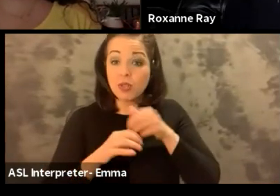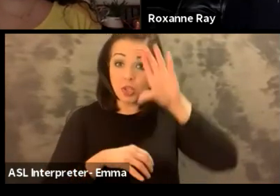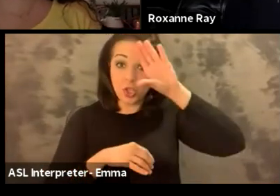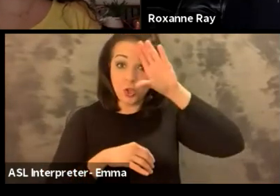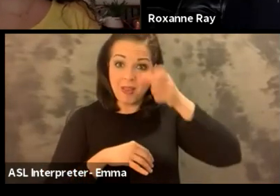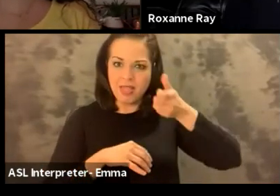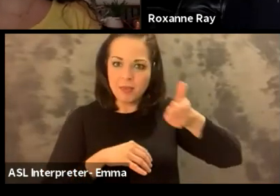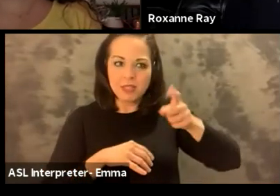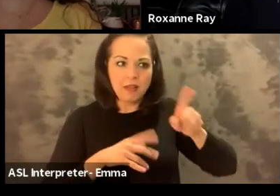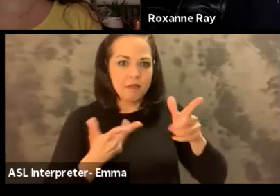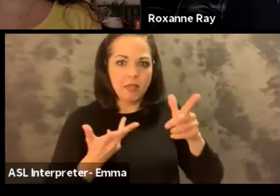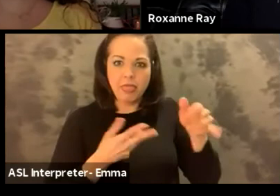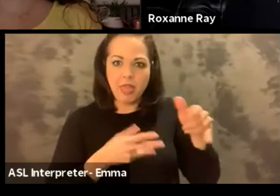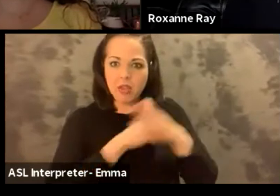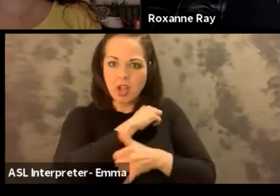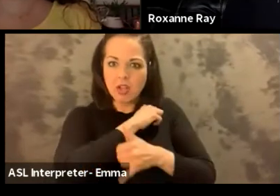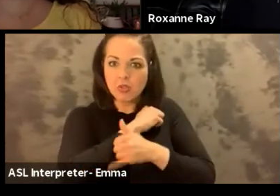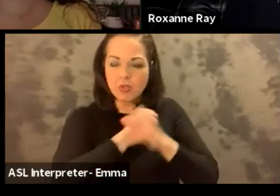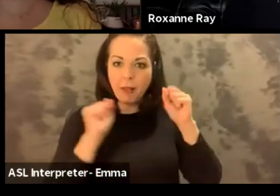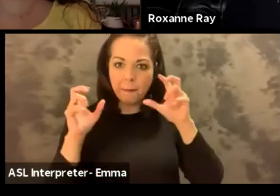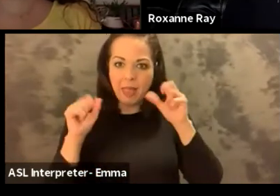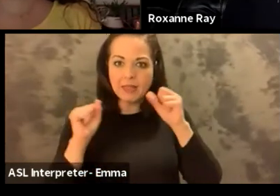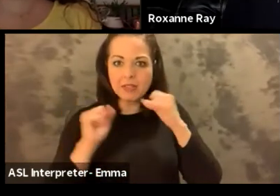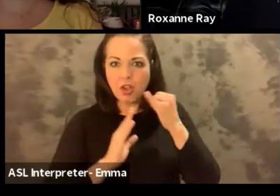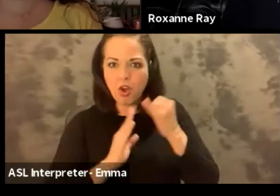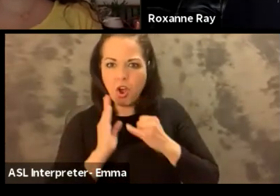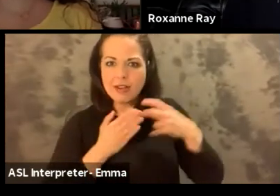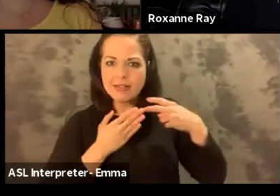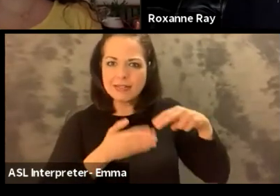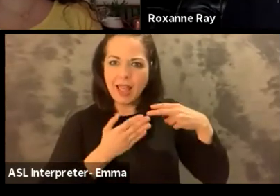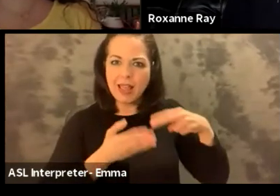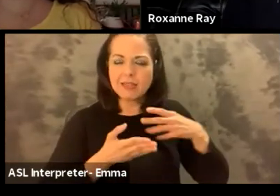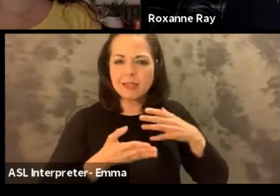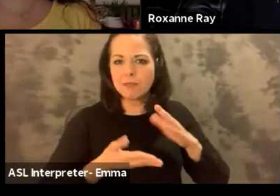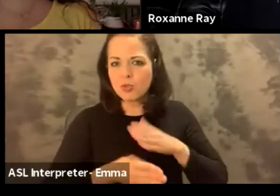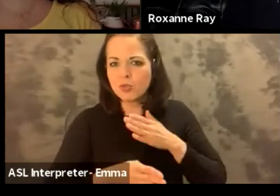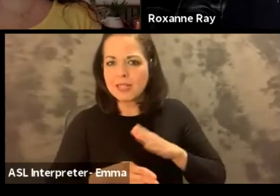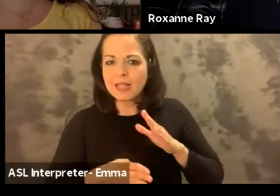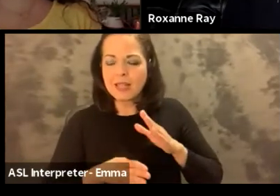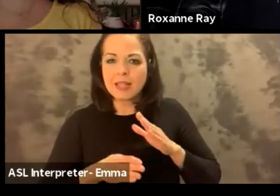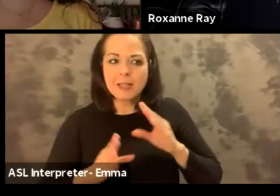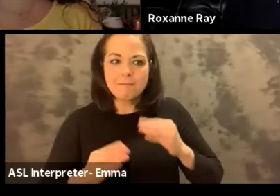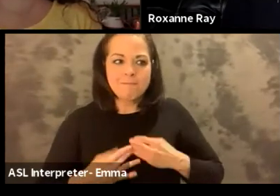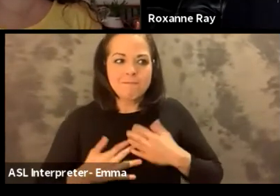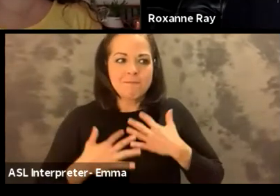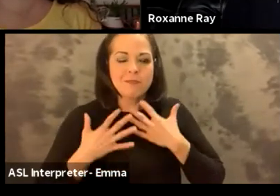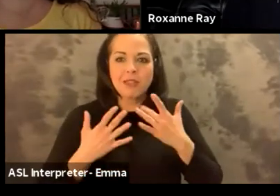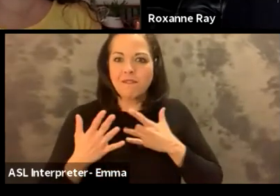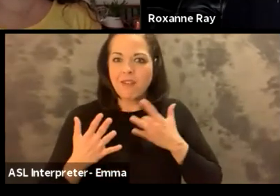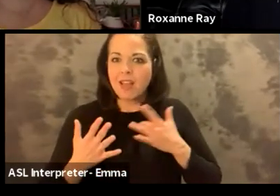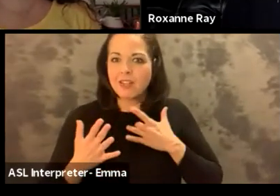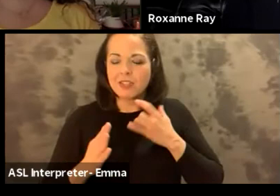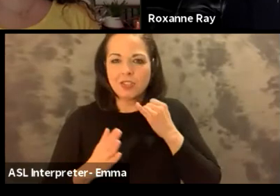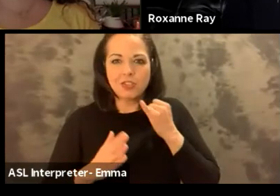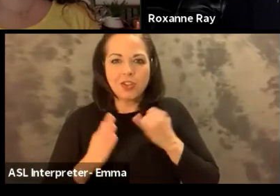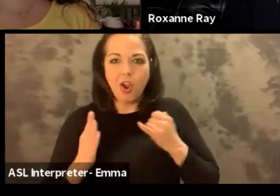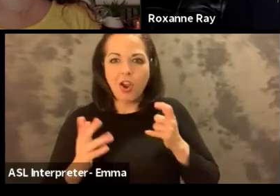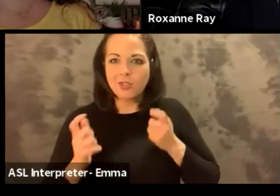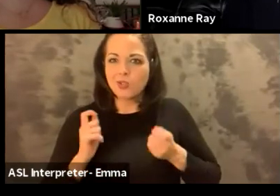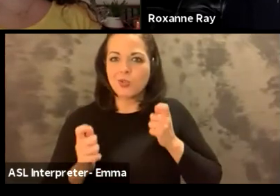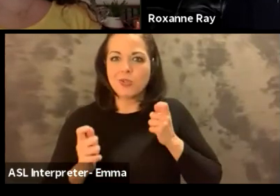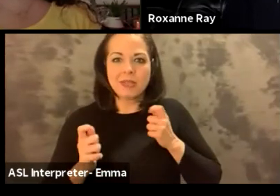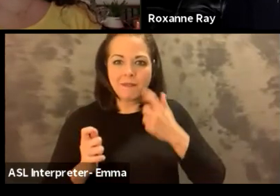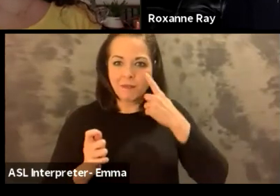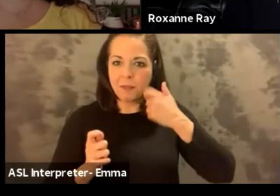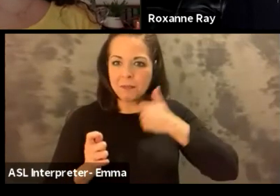so much amazing art and dance and music, and it felt like an art attunement just being there. Like I felt